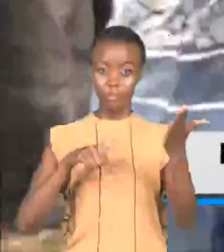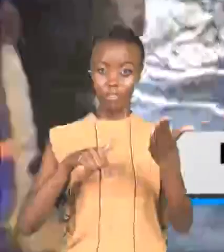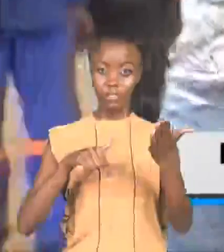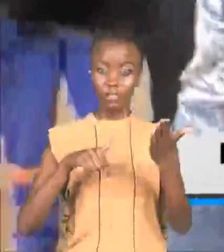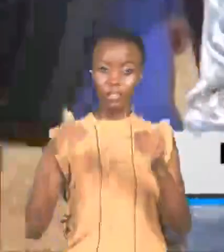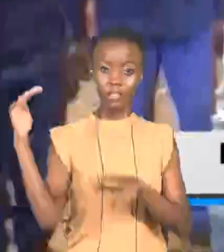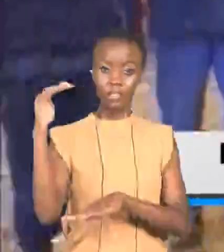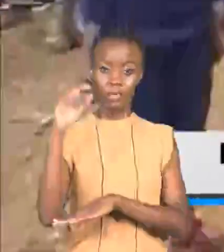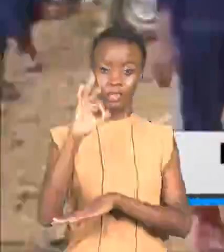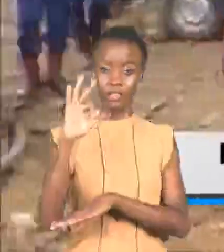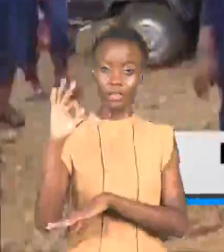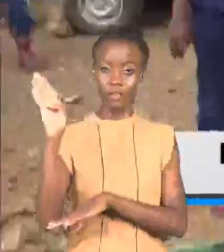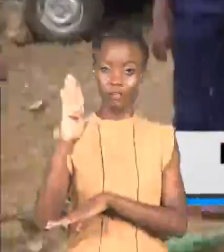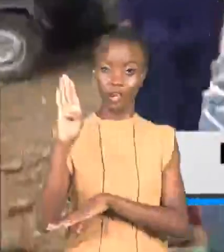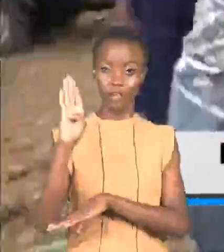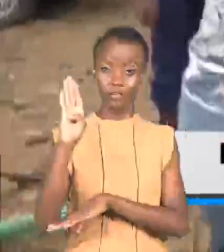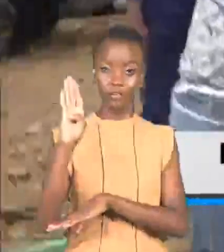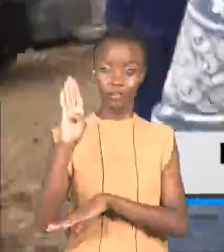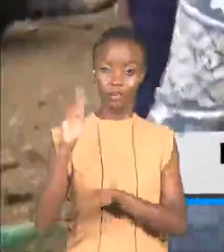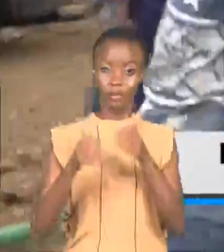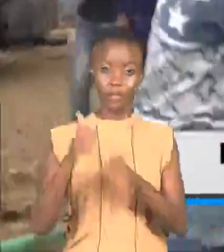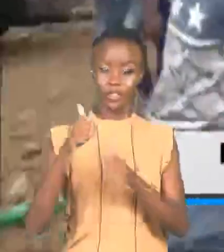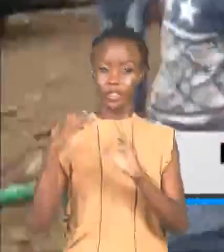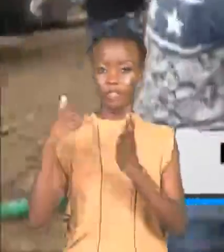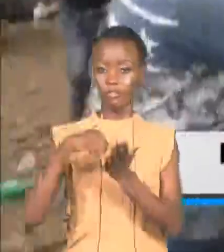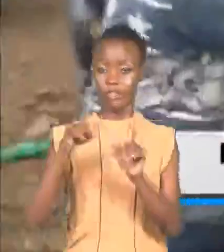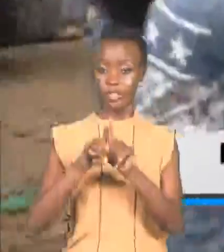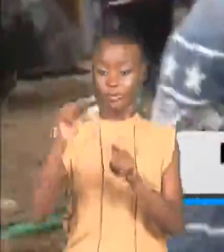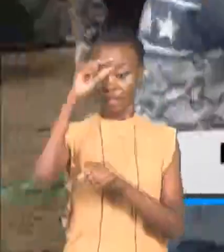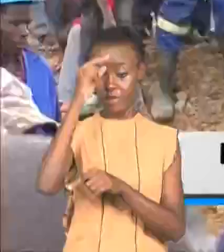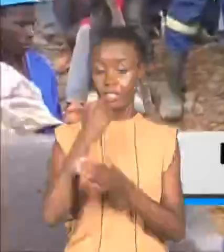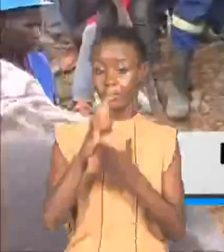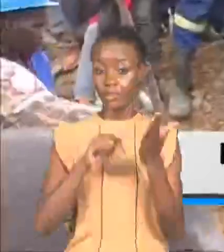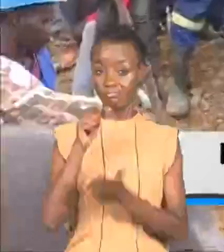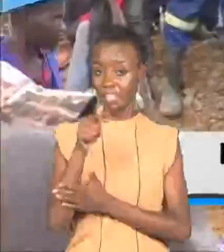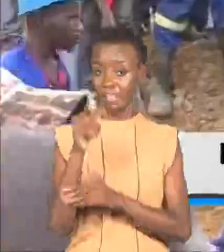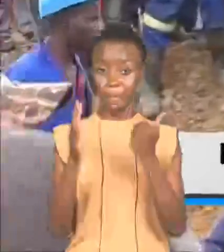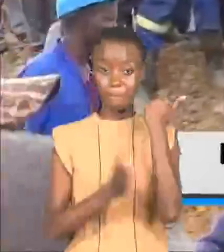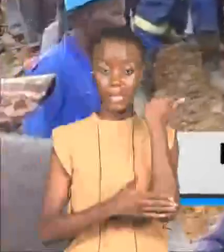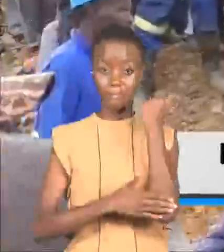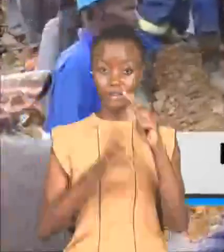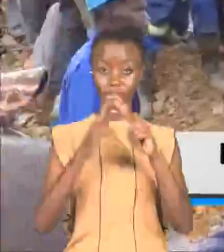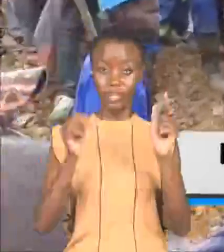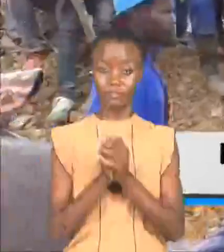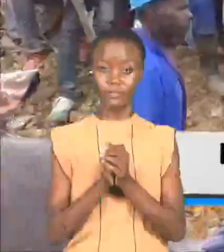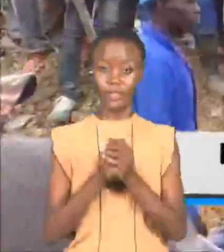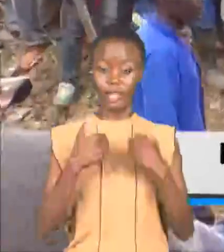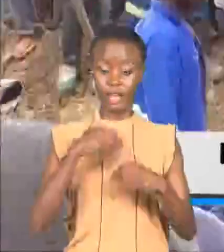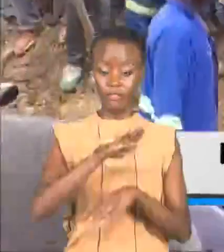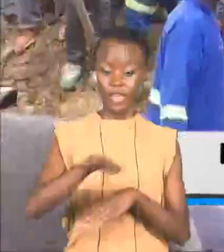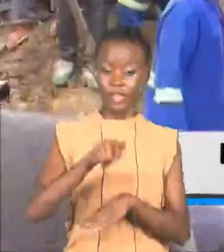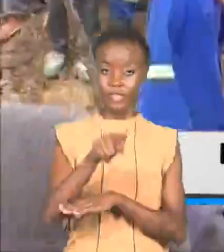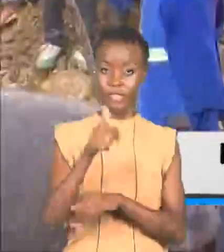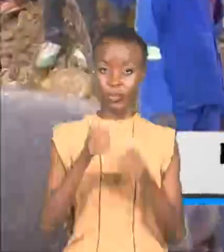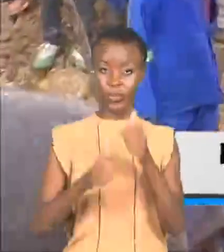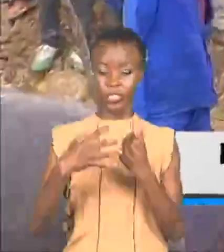record 33-ton bullion output. The government has declared this incident a disaster. Battlefield and surrounding areas are